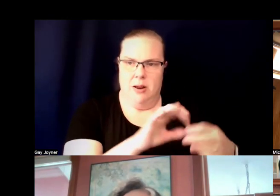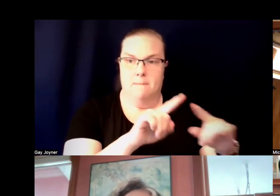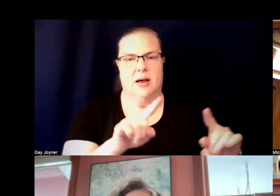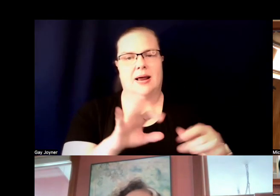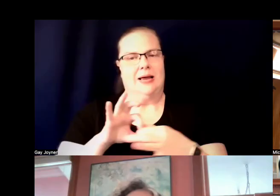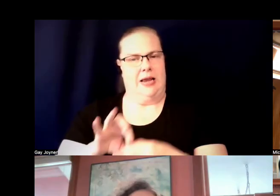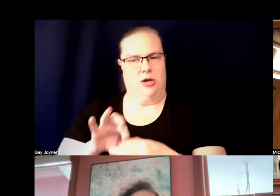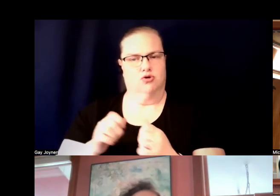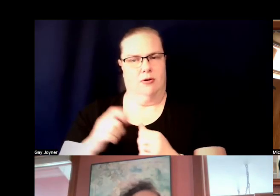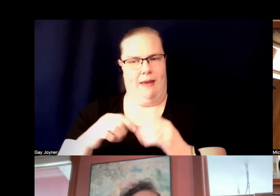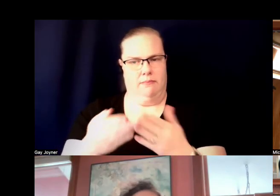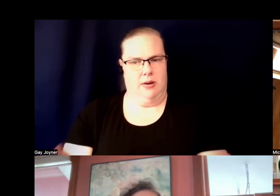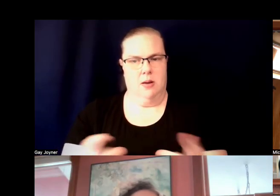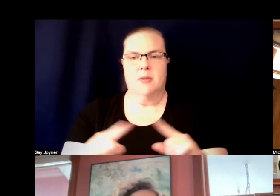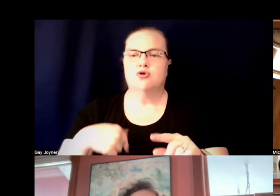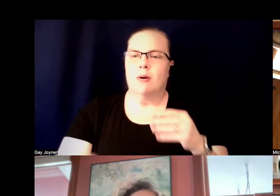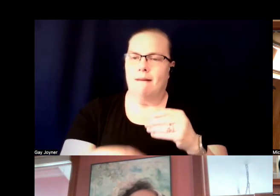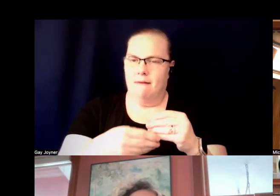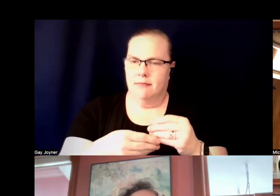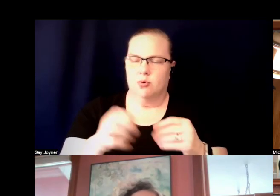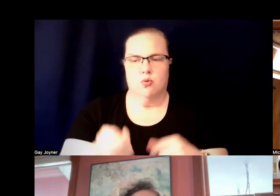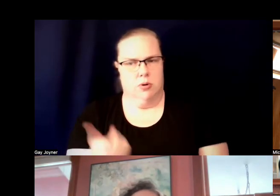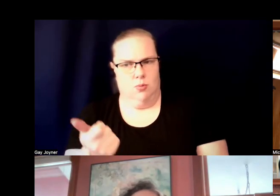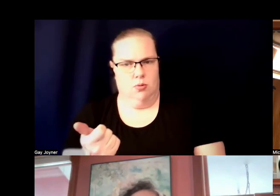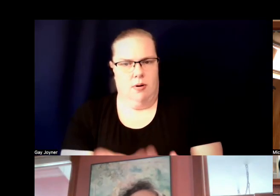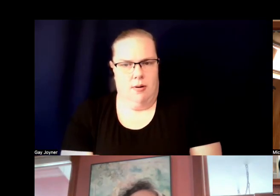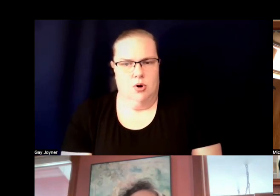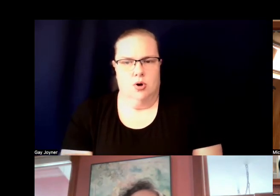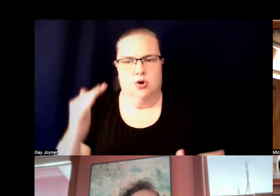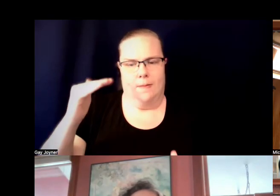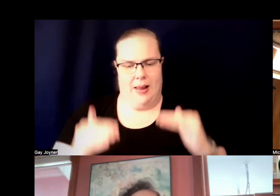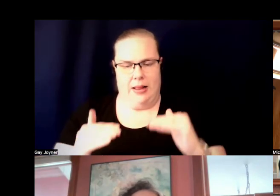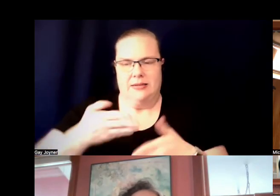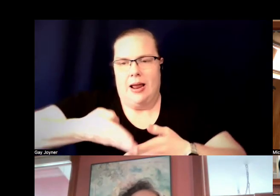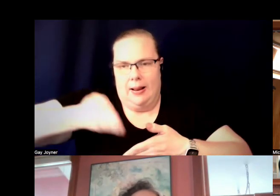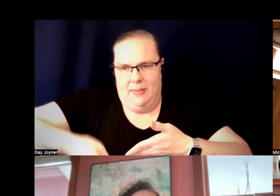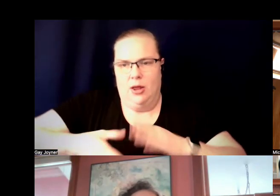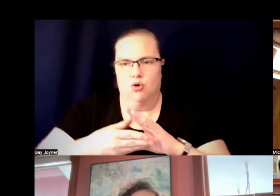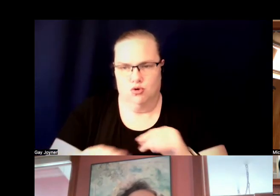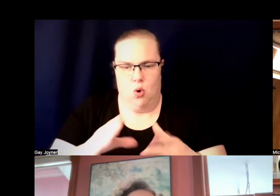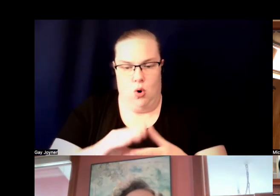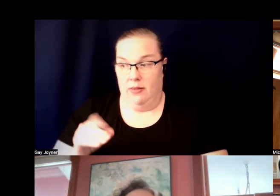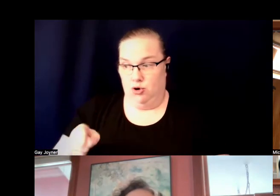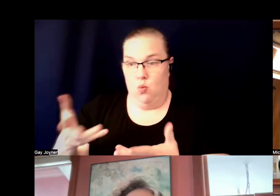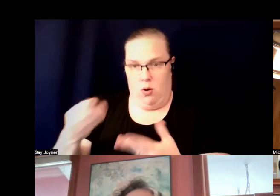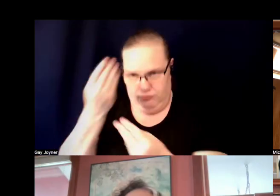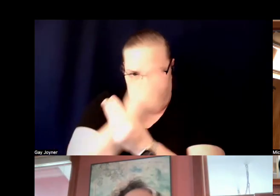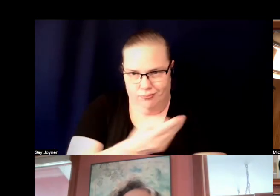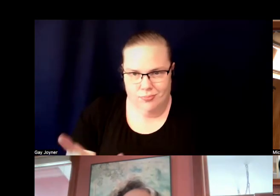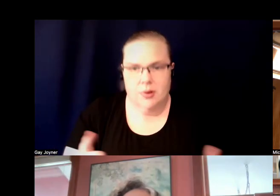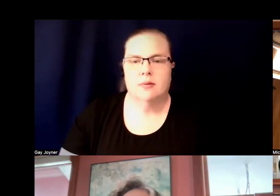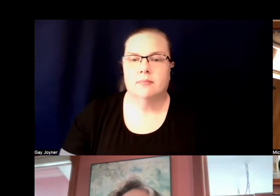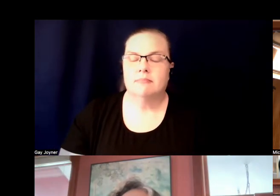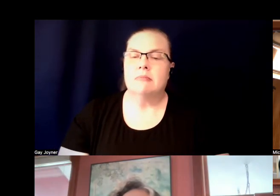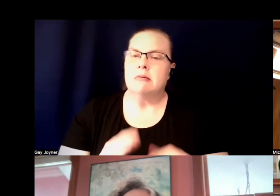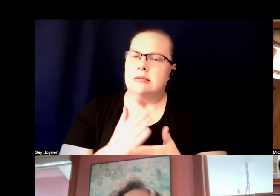or add objects to the composition in order to balance and complete the story Michele wants to tell. Somehow, in